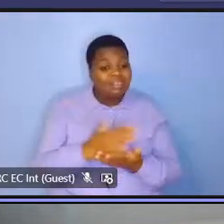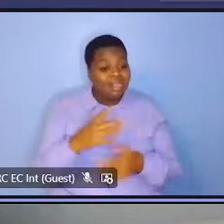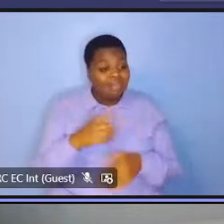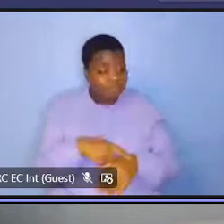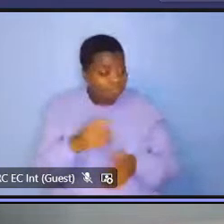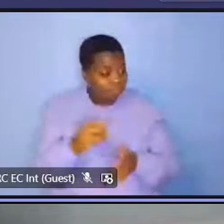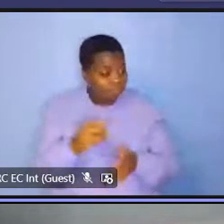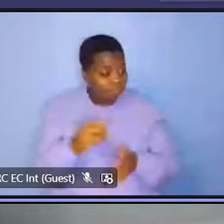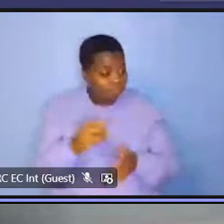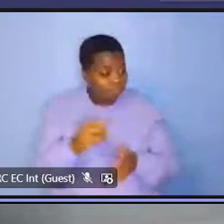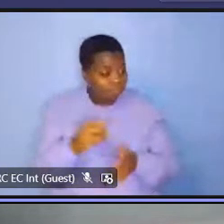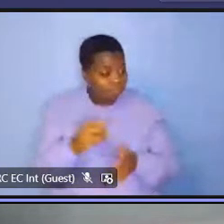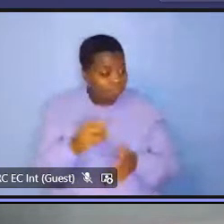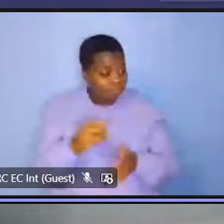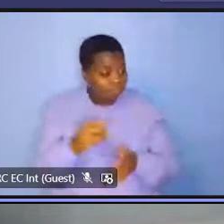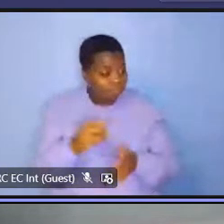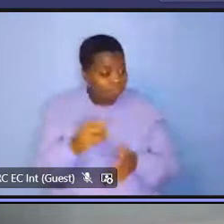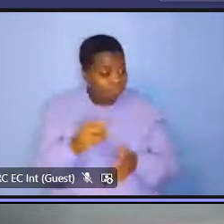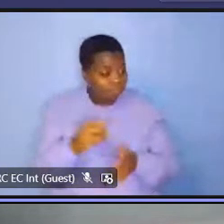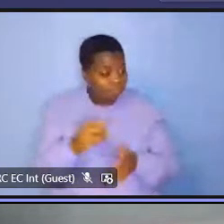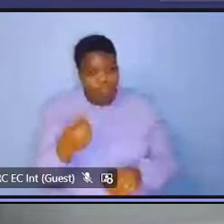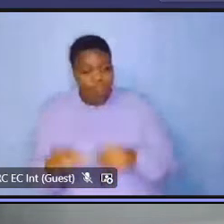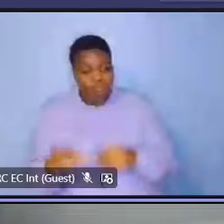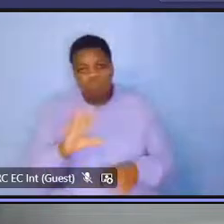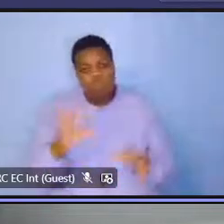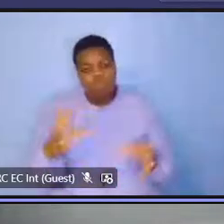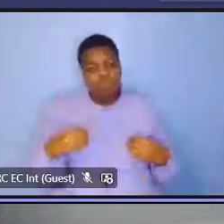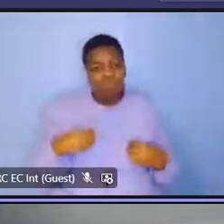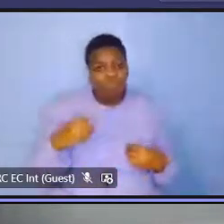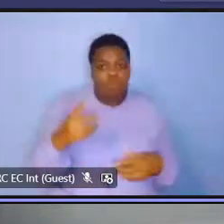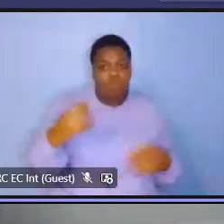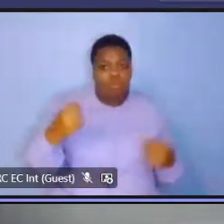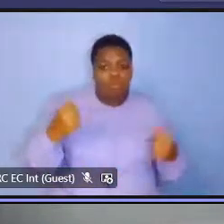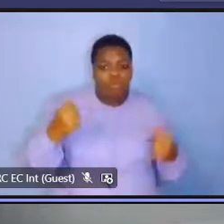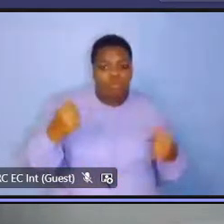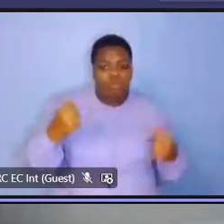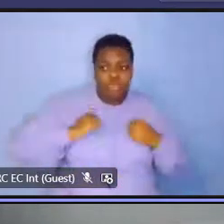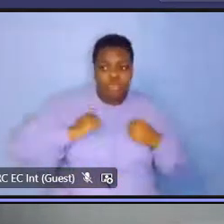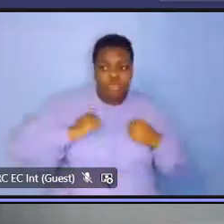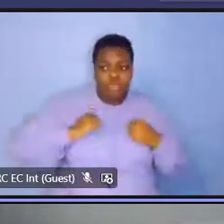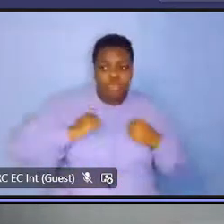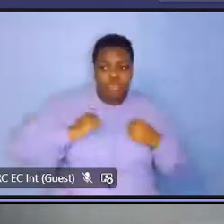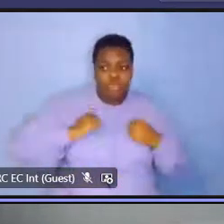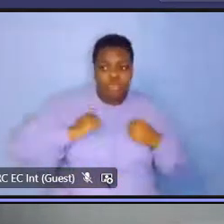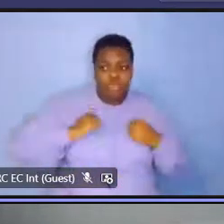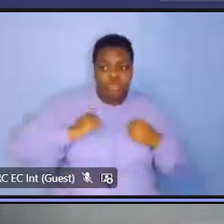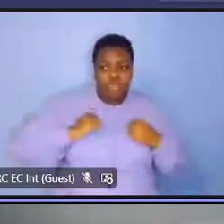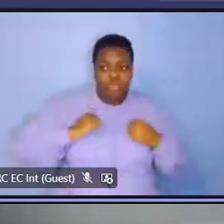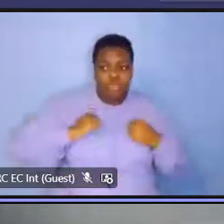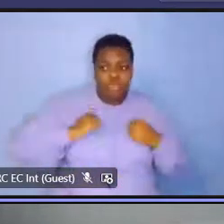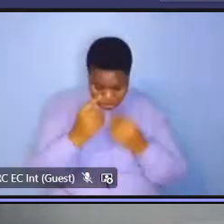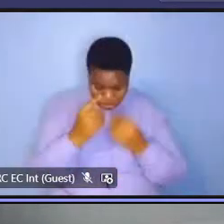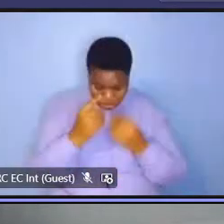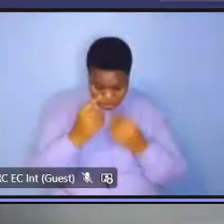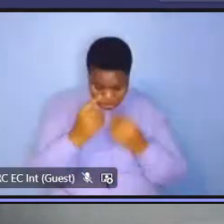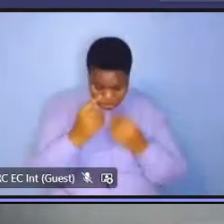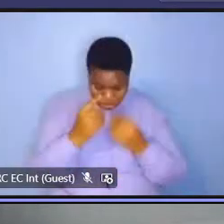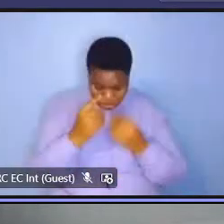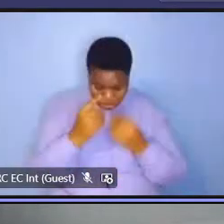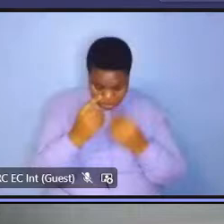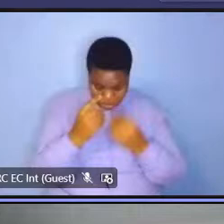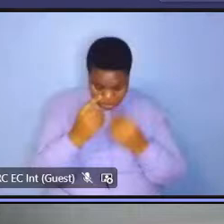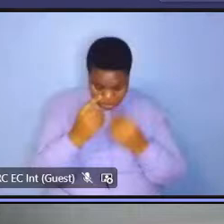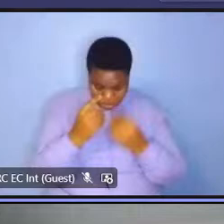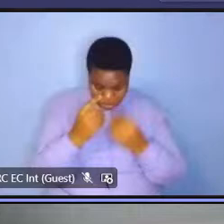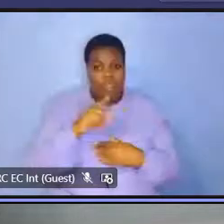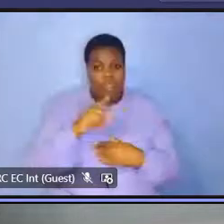who come from the initiation schools are not allowed to put on part of their uniform, especially the hat, because it has got a serious significance in terms of